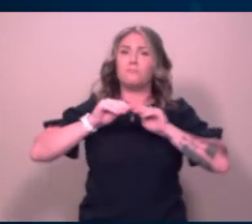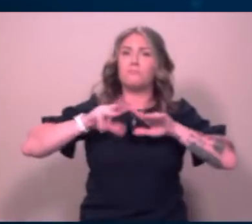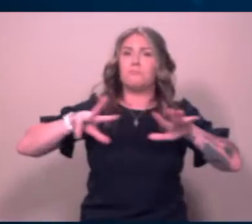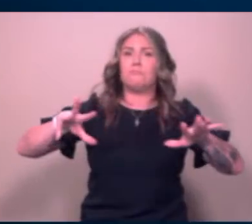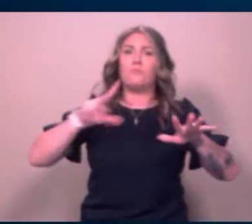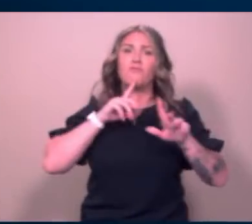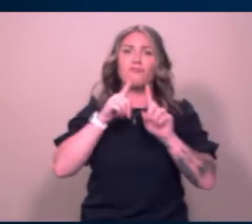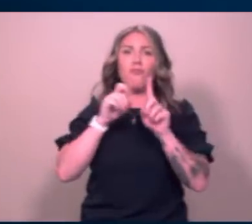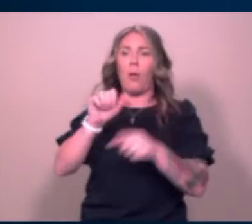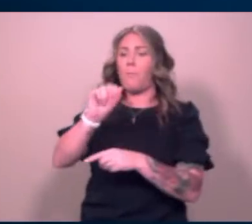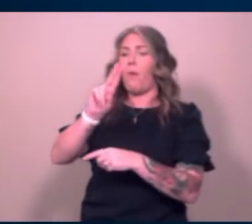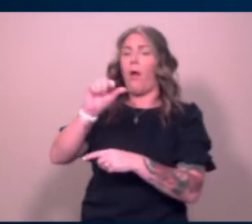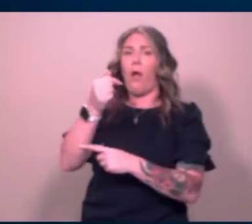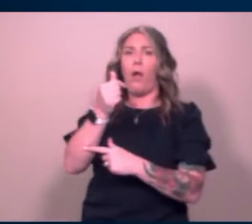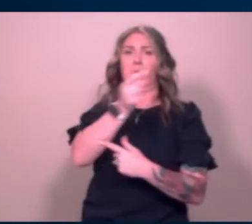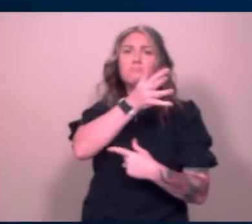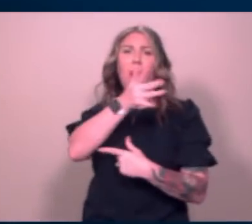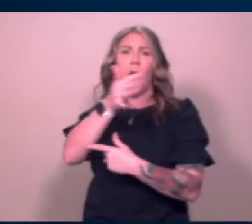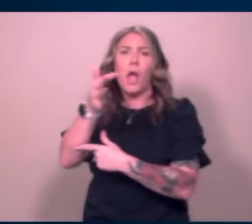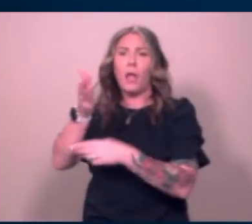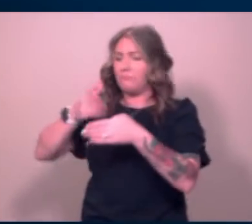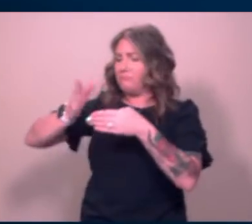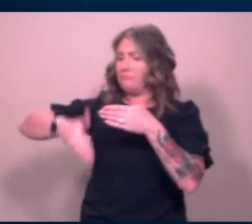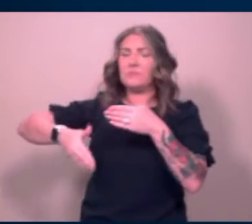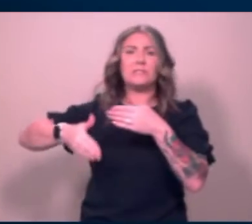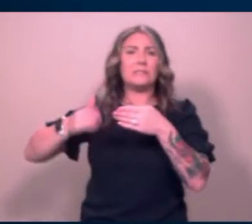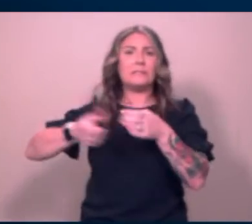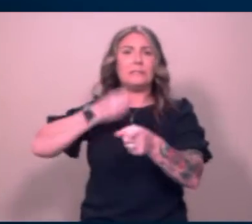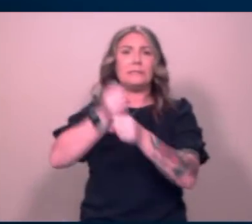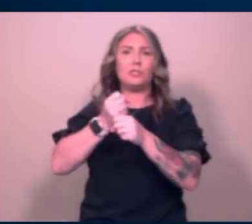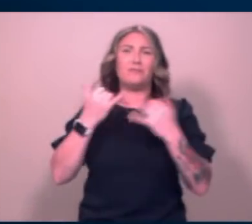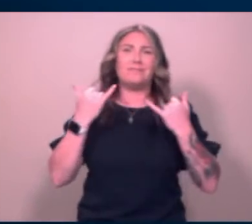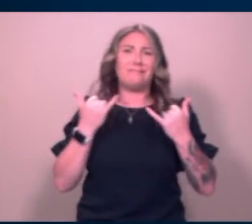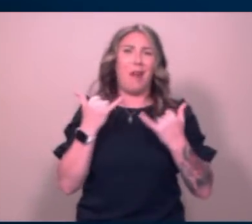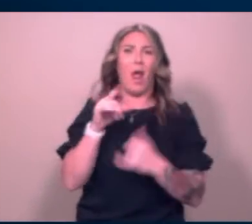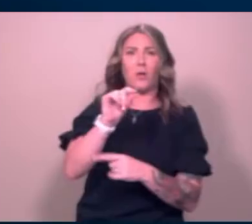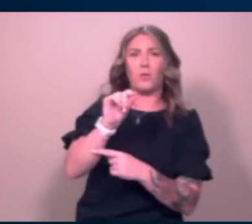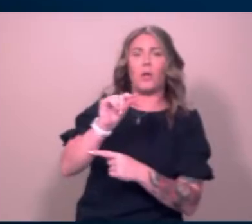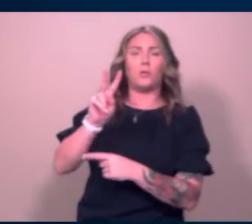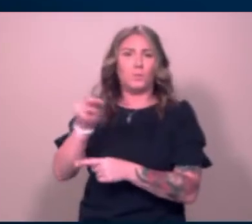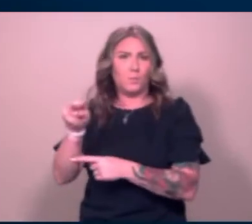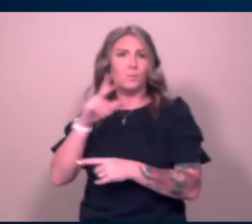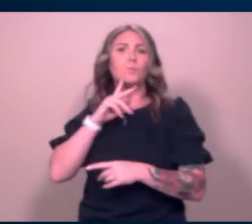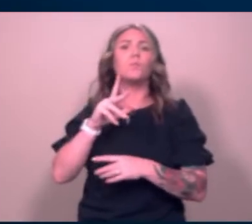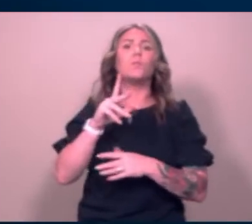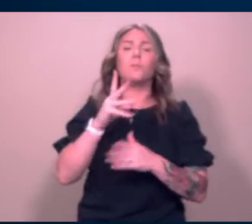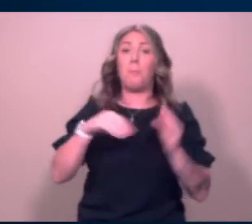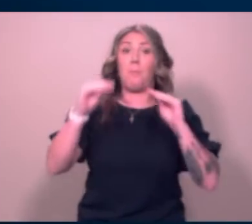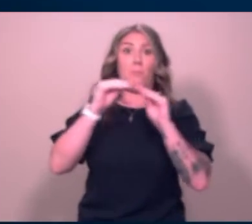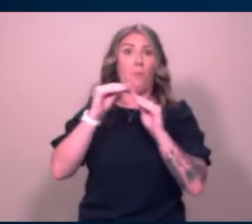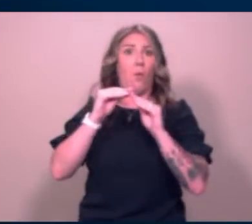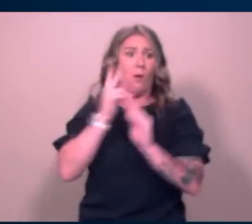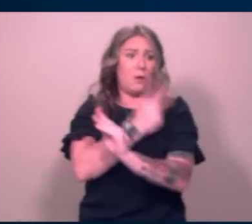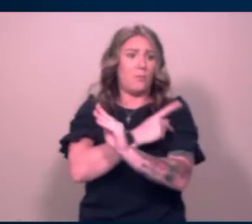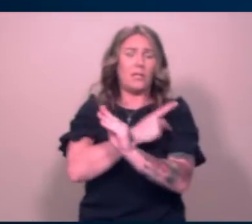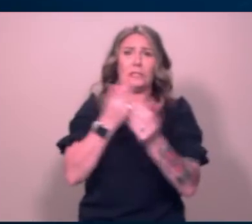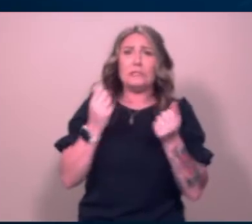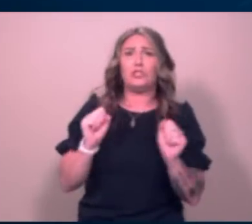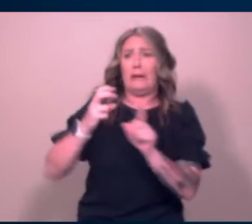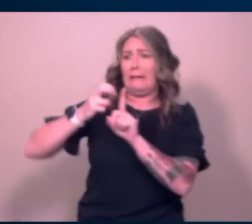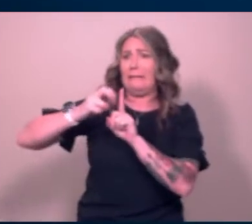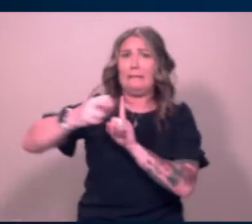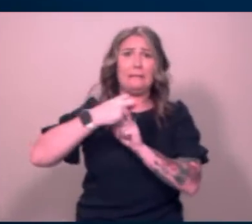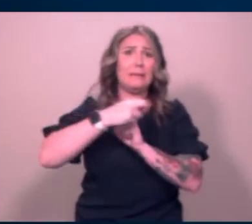from August through the end of the year, into the first of the year. And we see that there are more patients than ever trying to move within the state